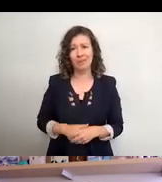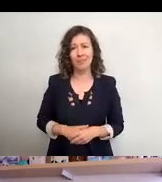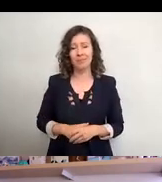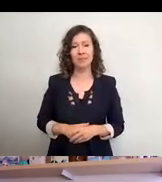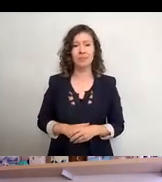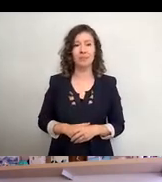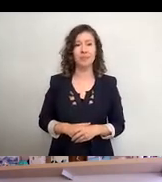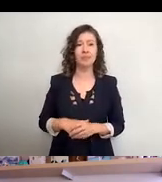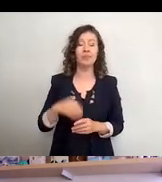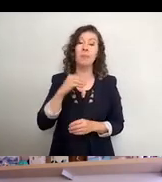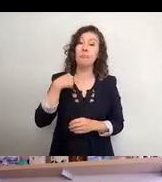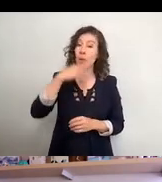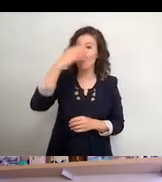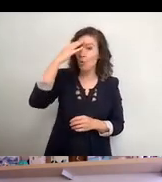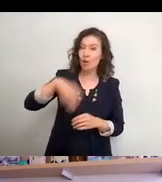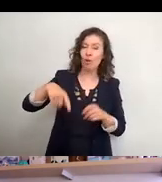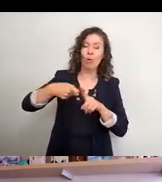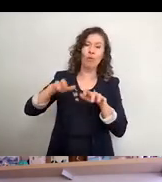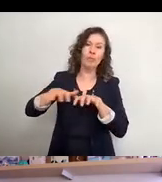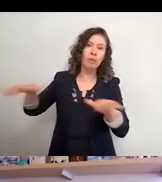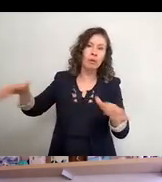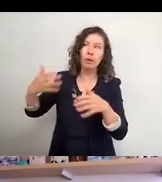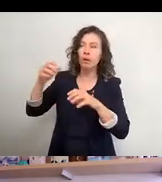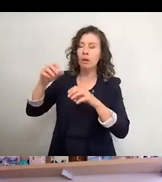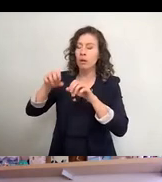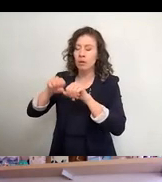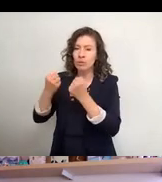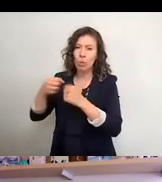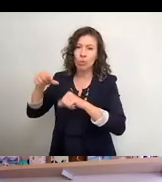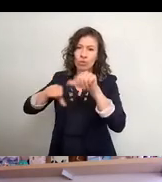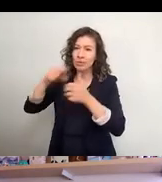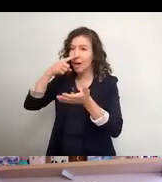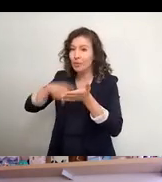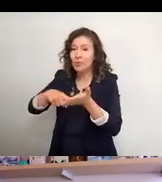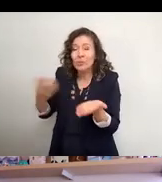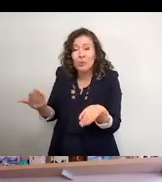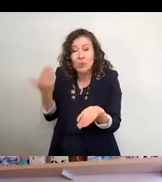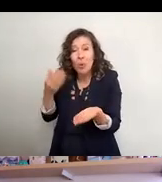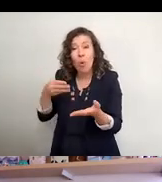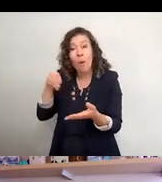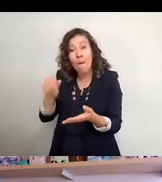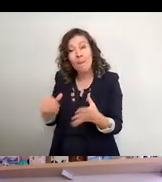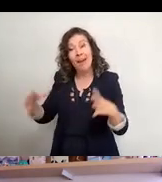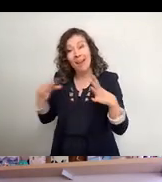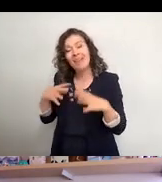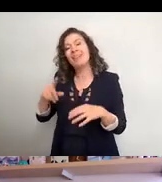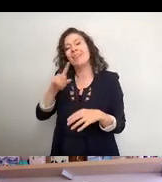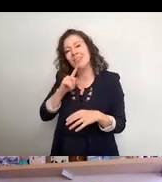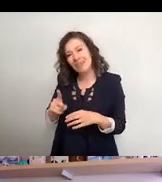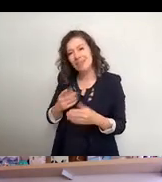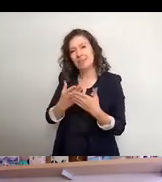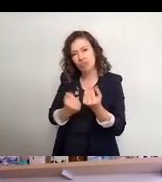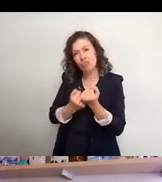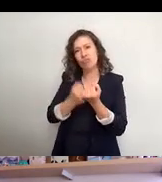And we know from a wealth of social science research, right, that paid leave is a driver of health and social